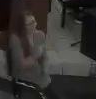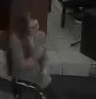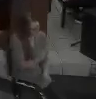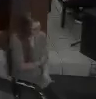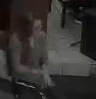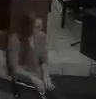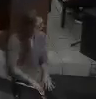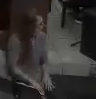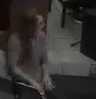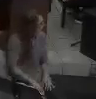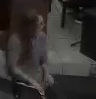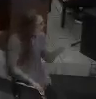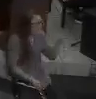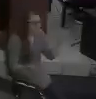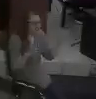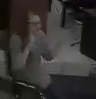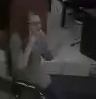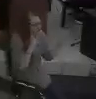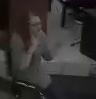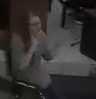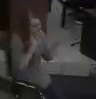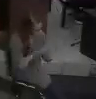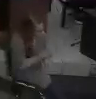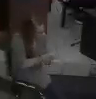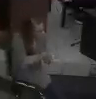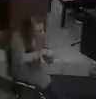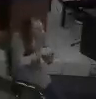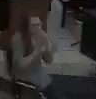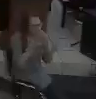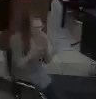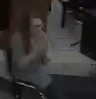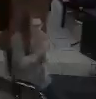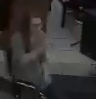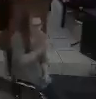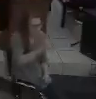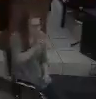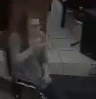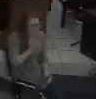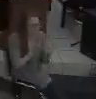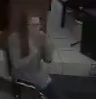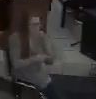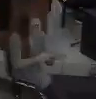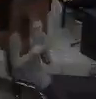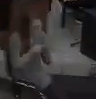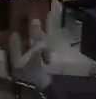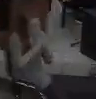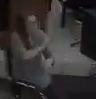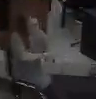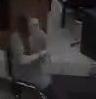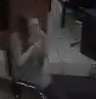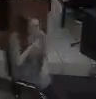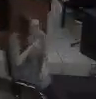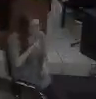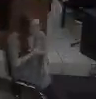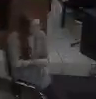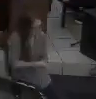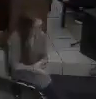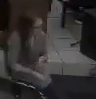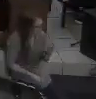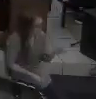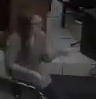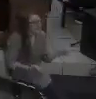You heard the one about how many MCCDCers it takes to dot, dot, dot. So, good. Thank you. Good morning,